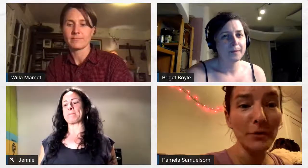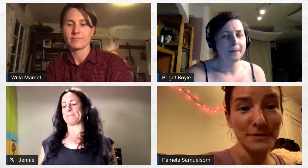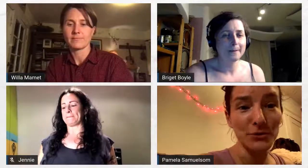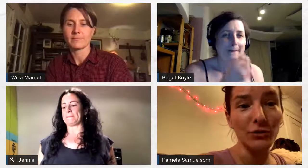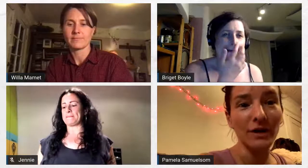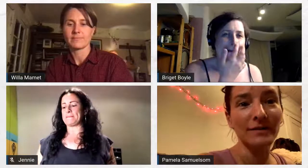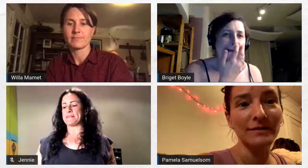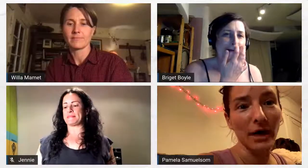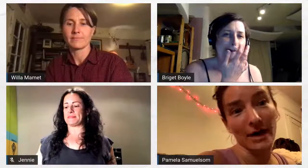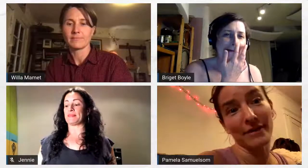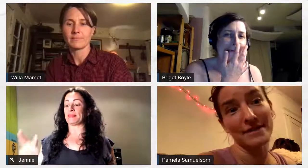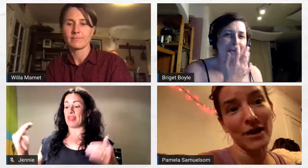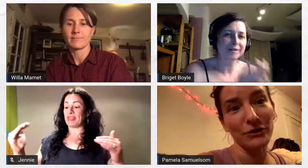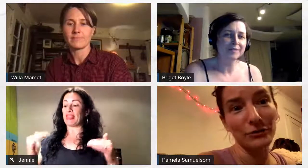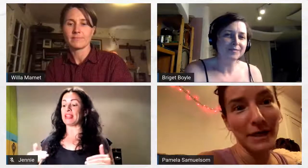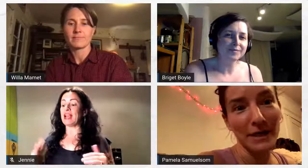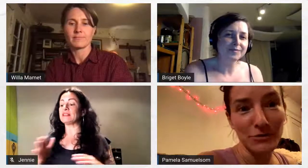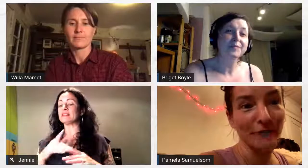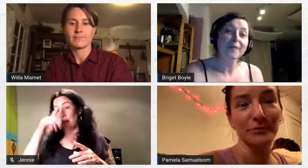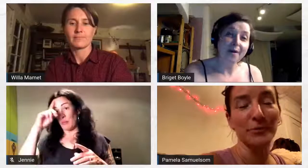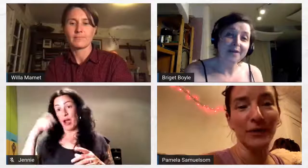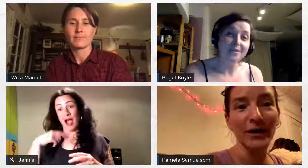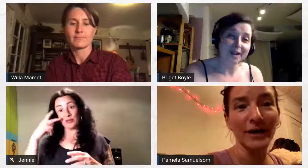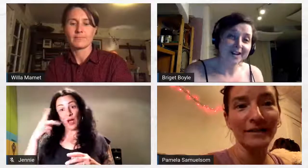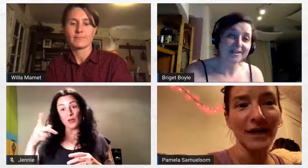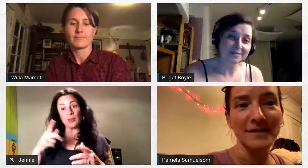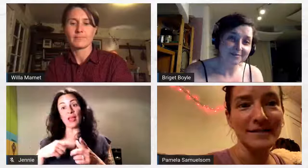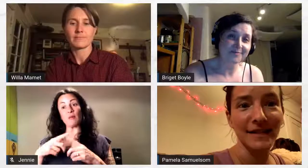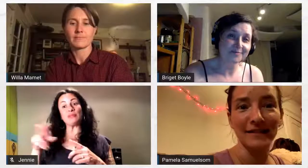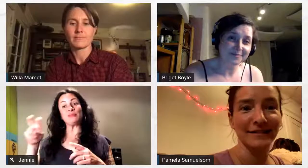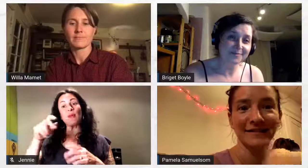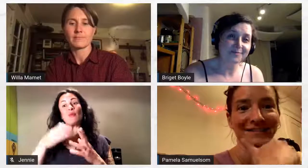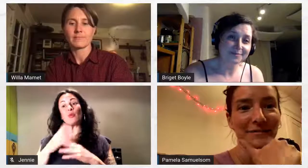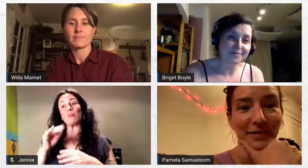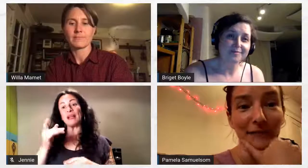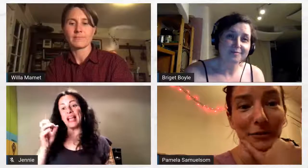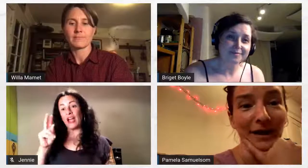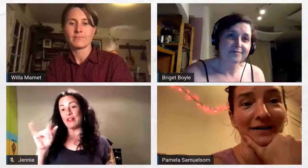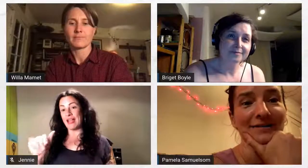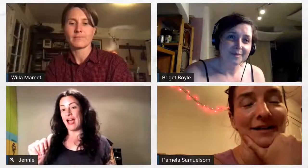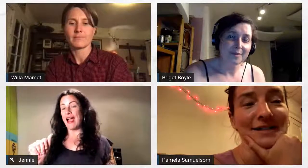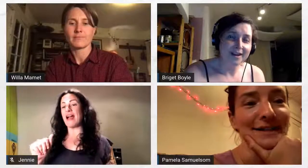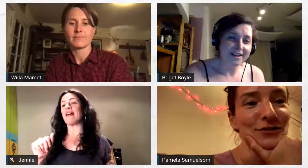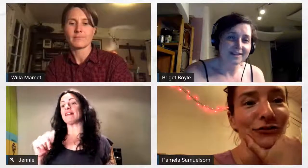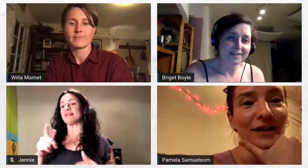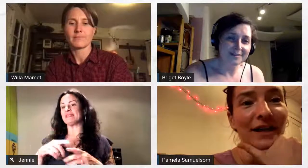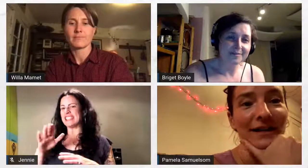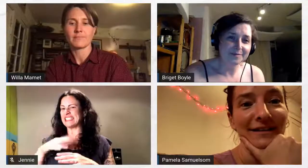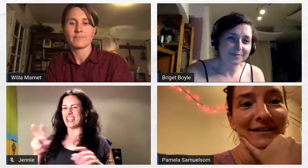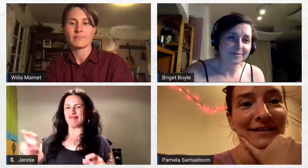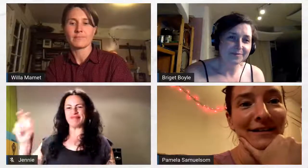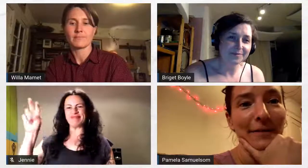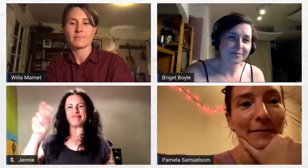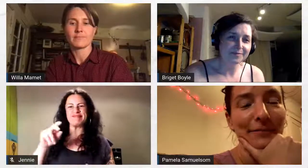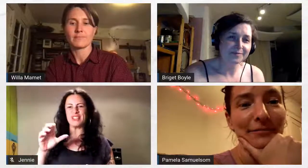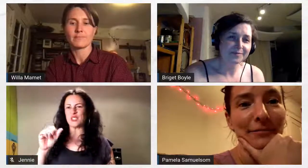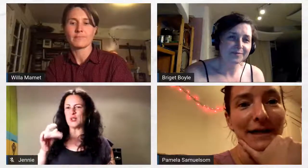following summer was the tour where I then saw you as we traveled through Bulgaria and got to sing everywhere. Got to sing in Sofia